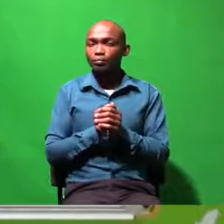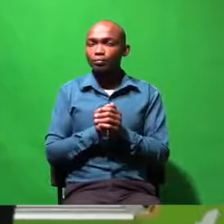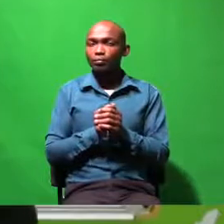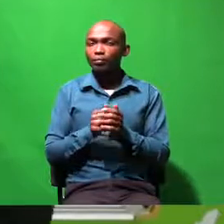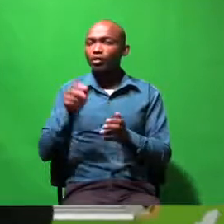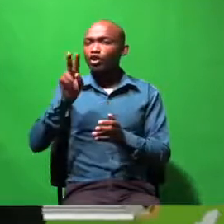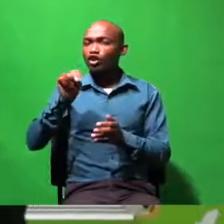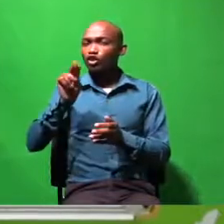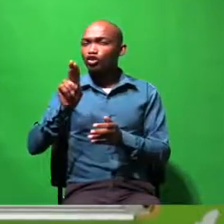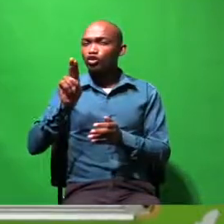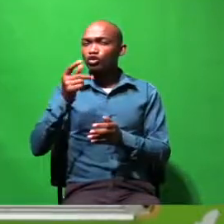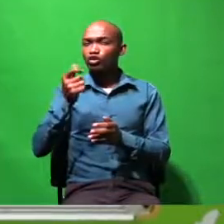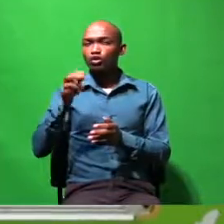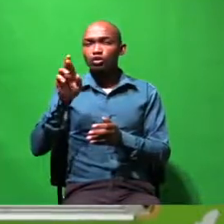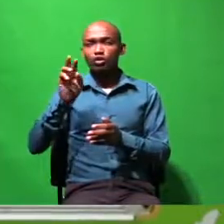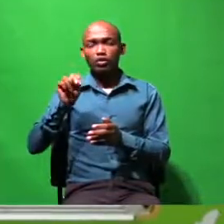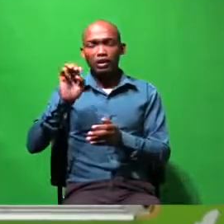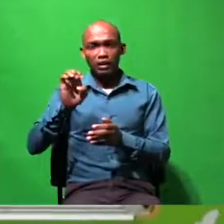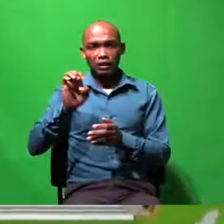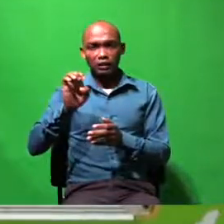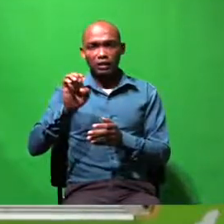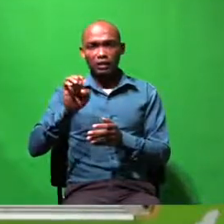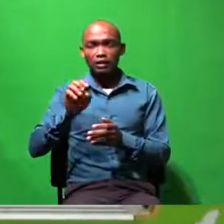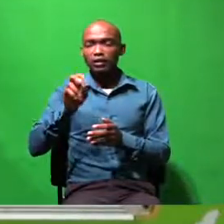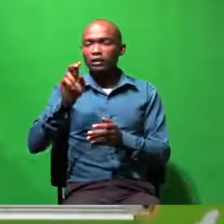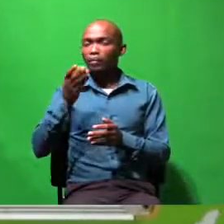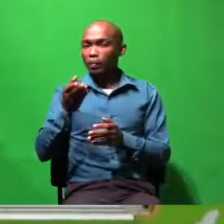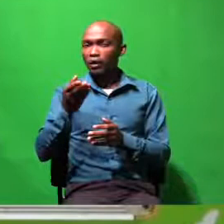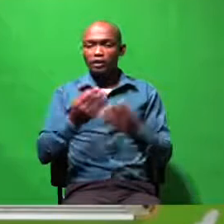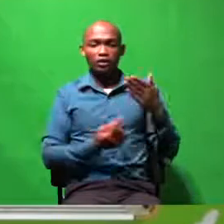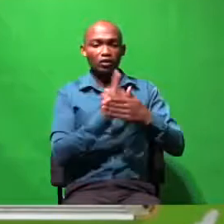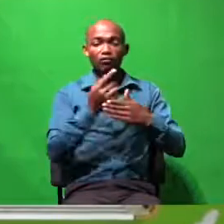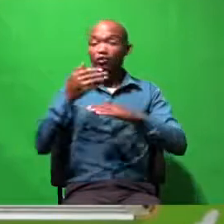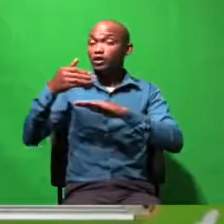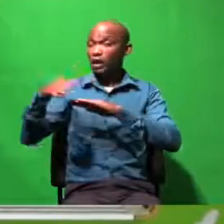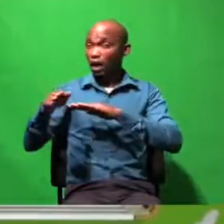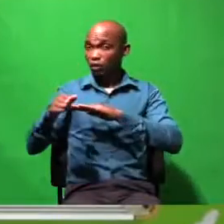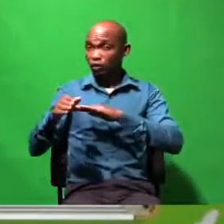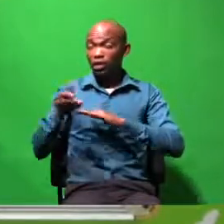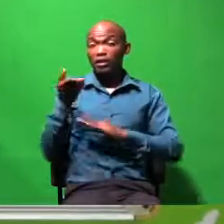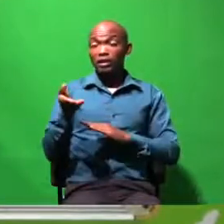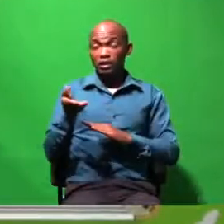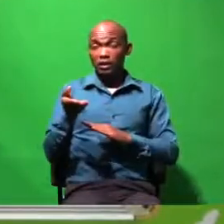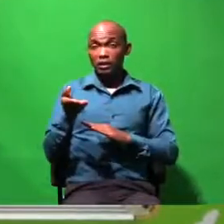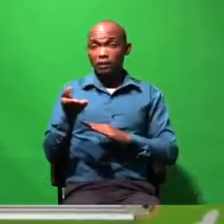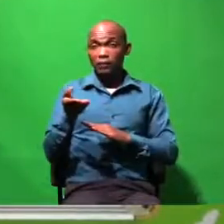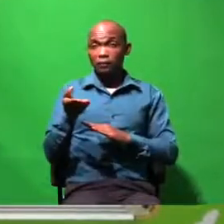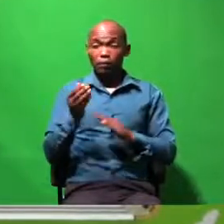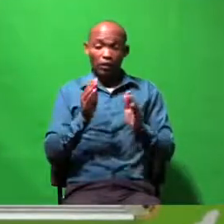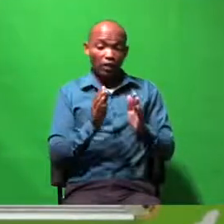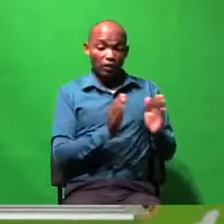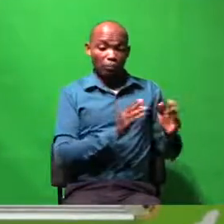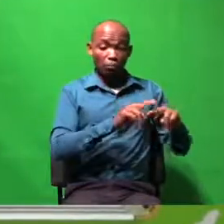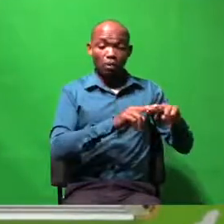nutrients such as glucose already diffused out to the intestinal space. If that is the case, here